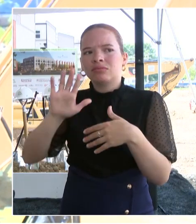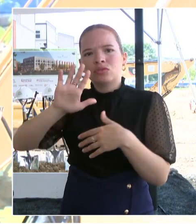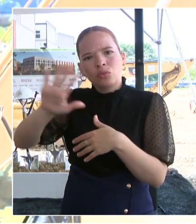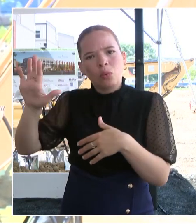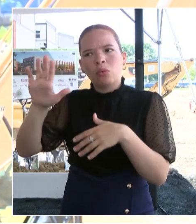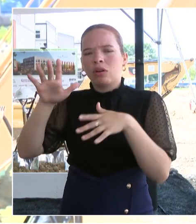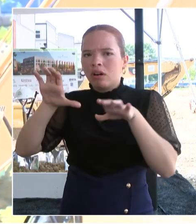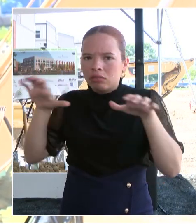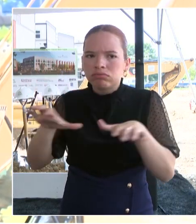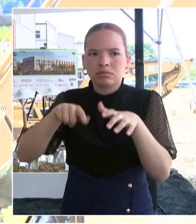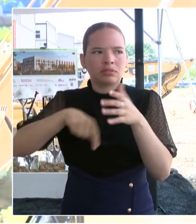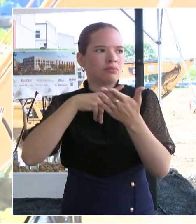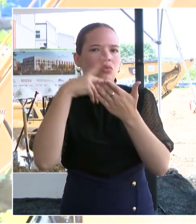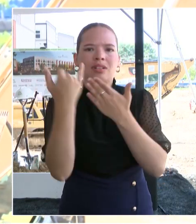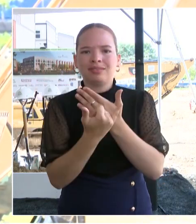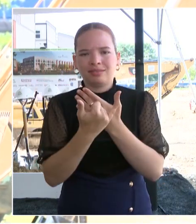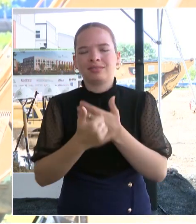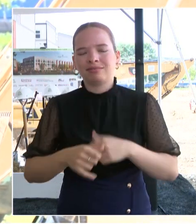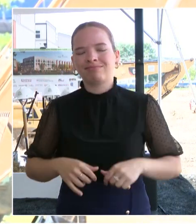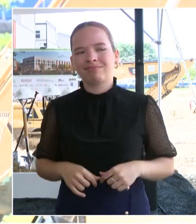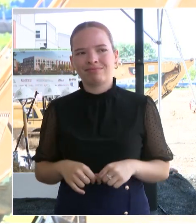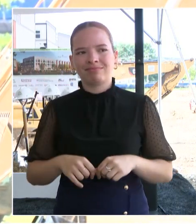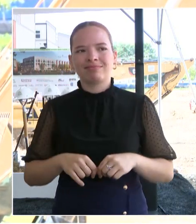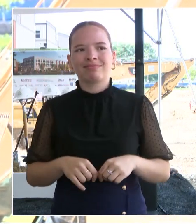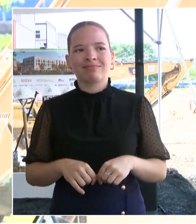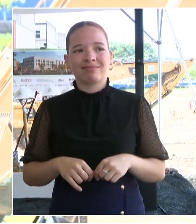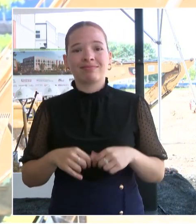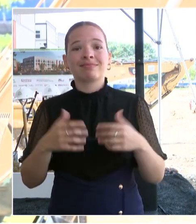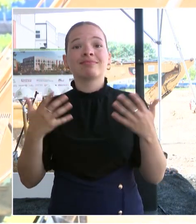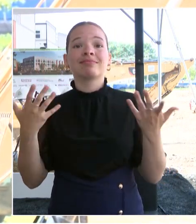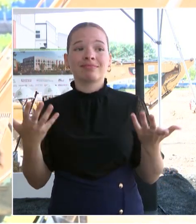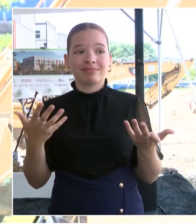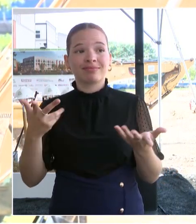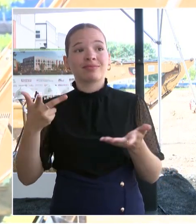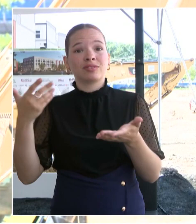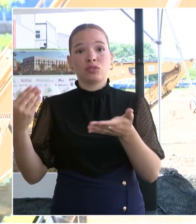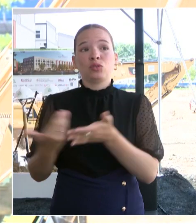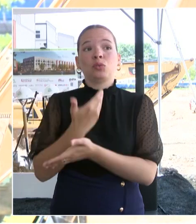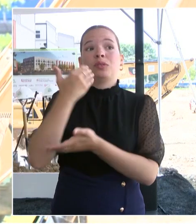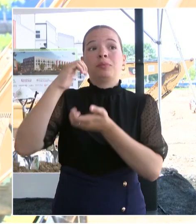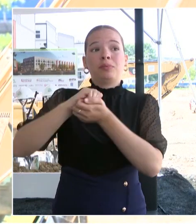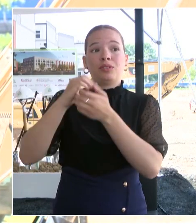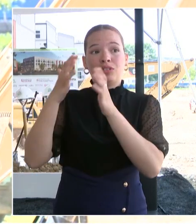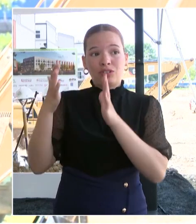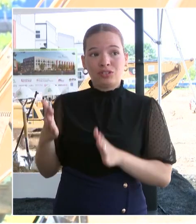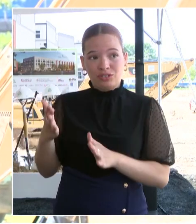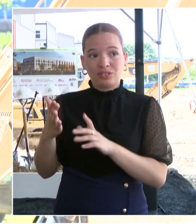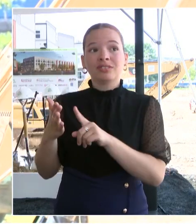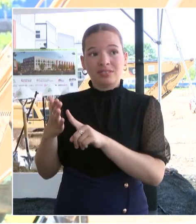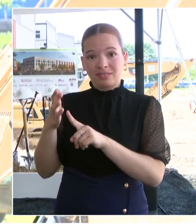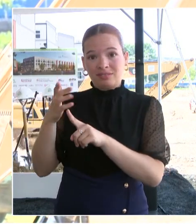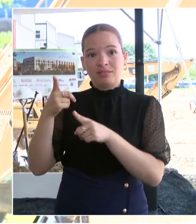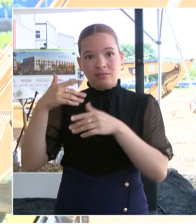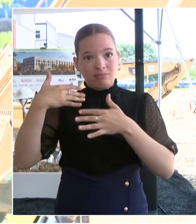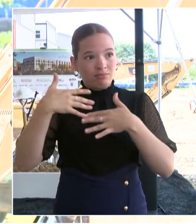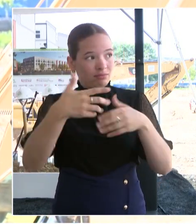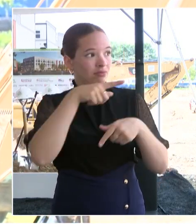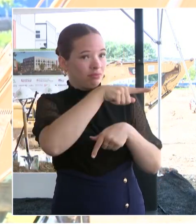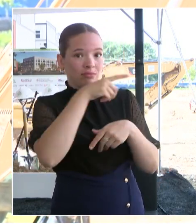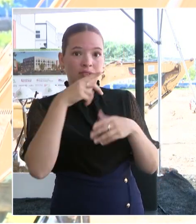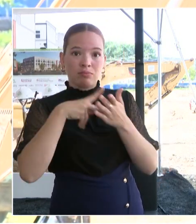Our newest partners on this project, APA, and you'll hear from them later, and they are the quarterbacks of this wonderful project that you see before